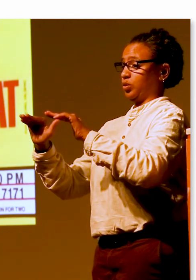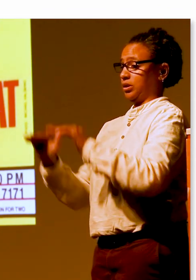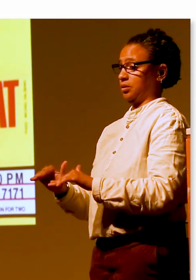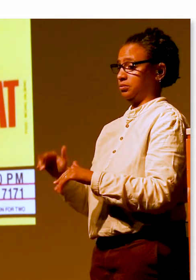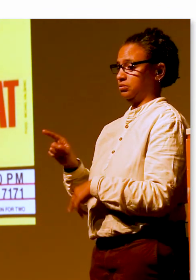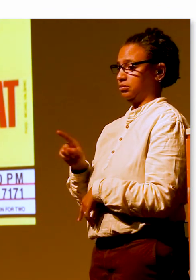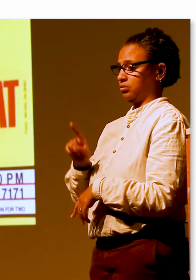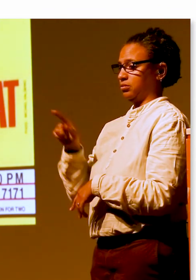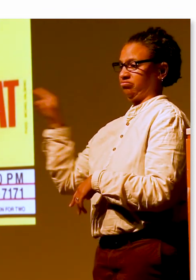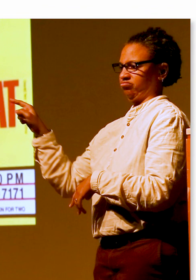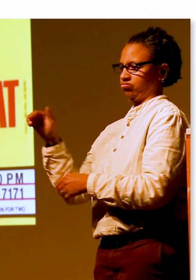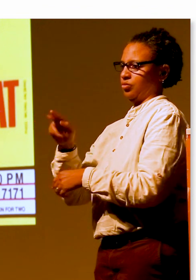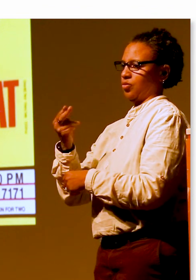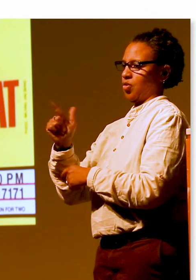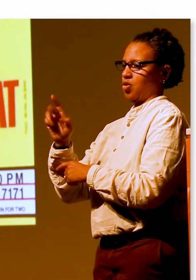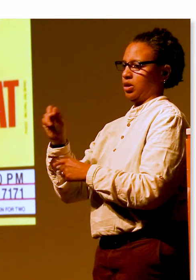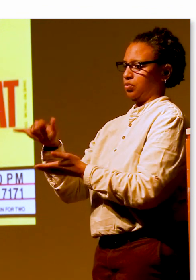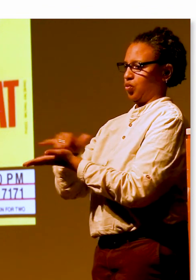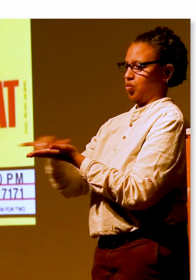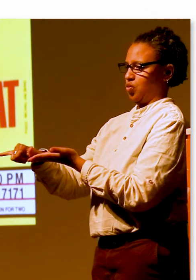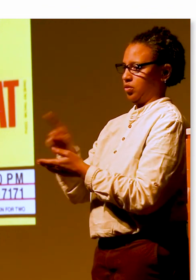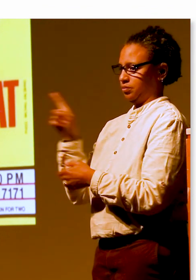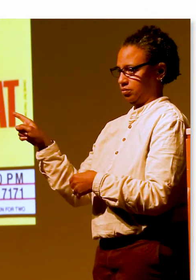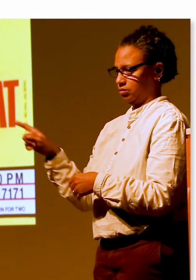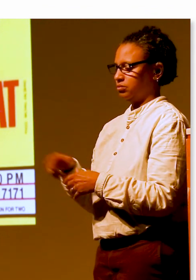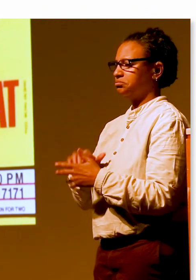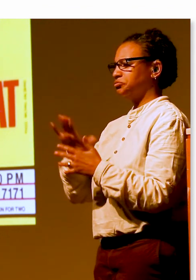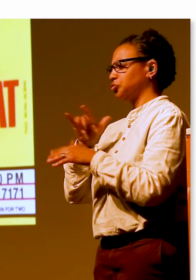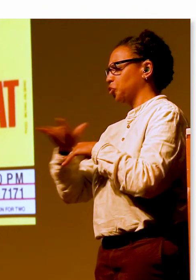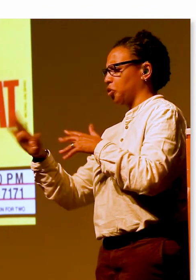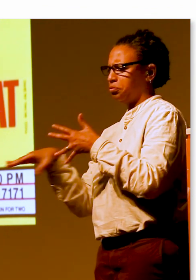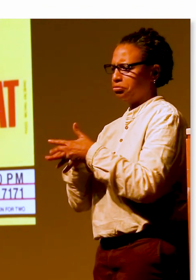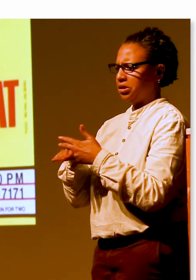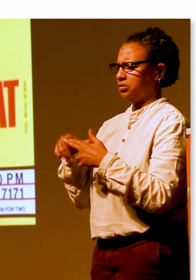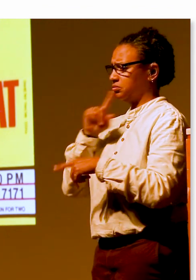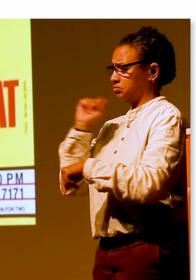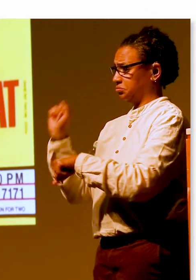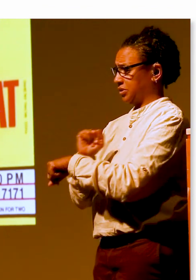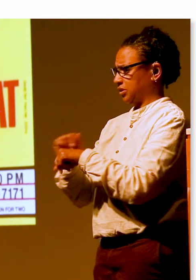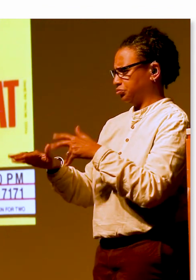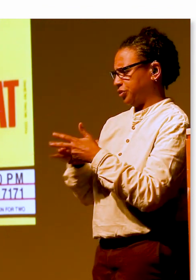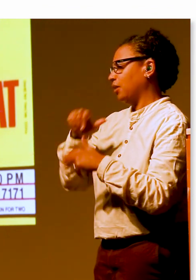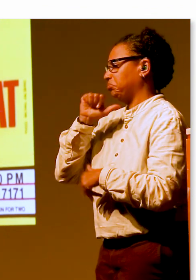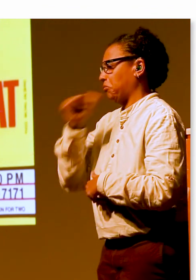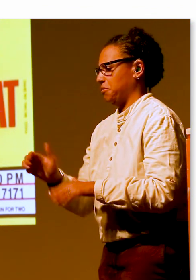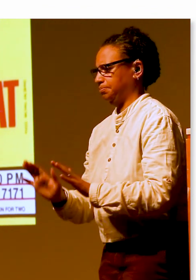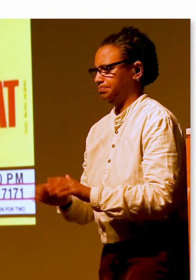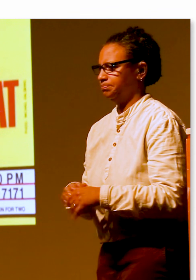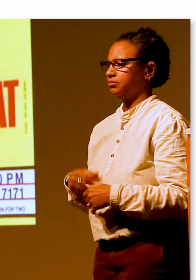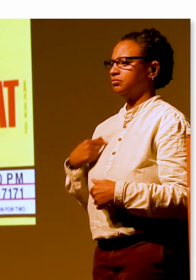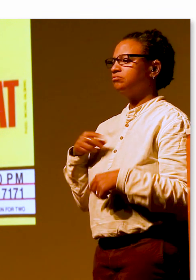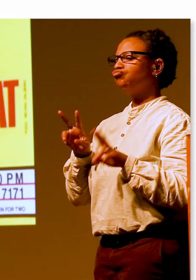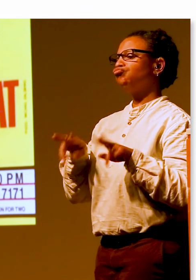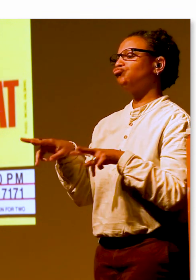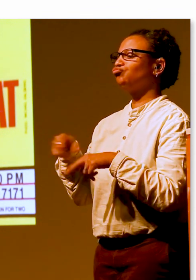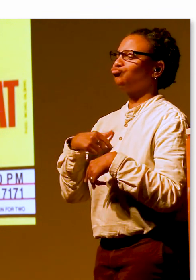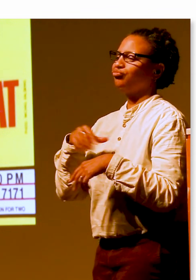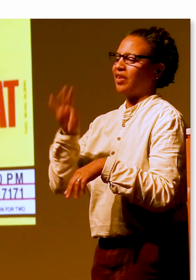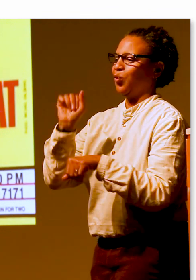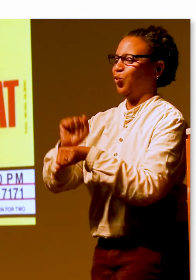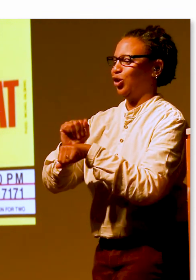say that I found it on a break. I may not have found it while breaking. But I found this image while I was